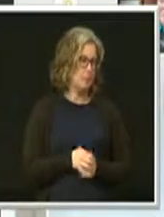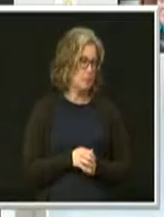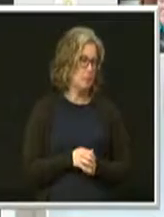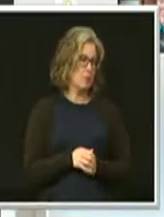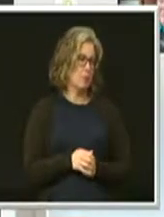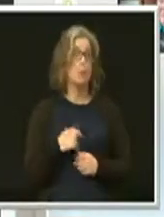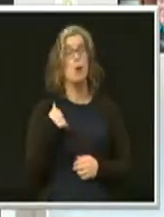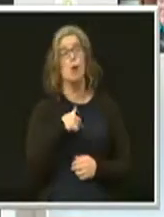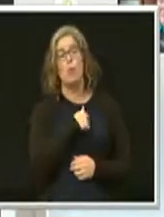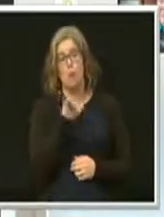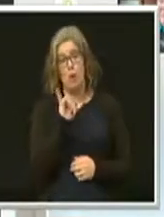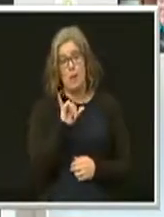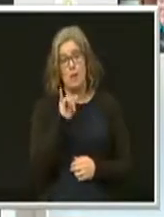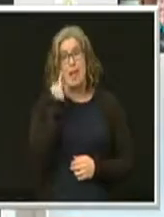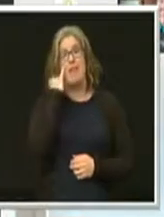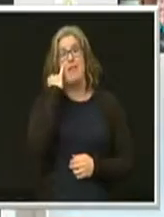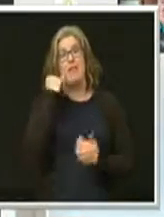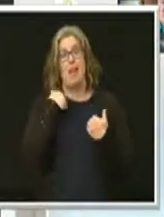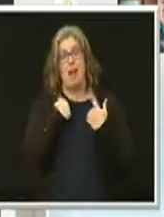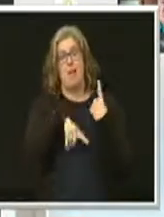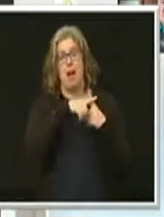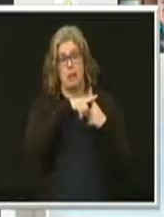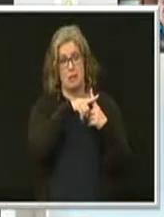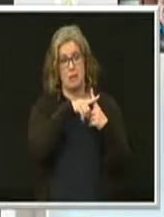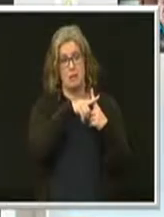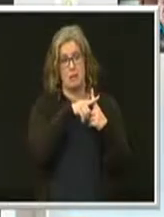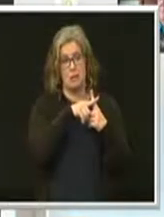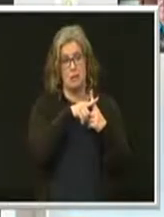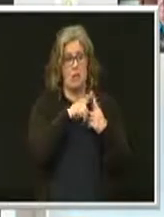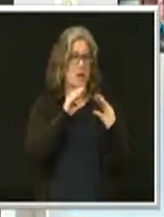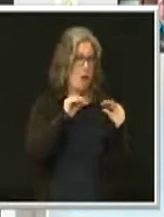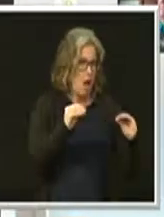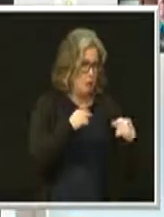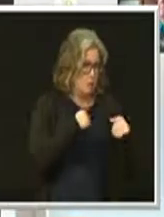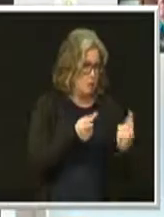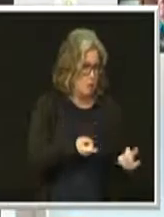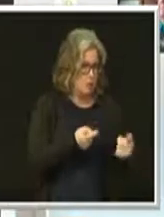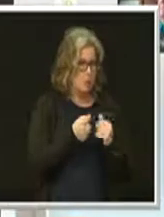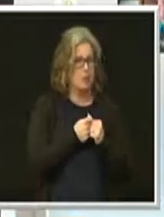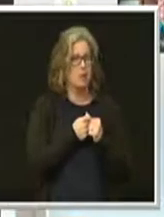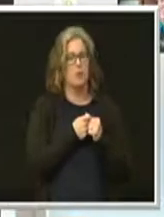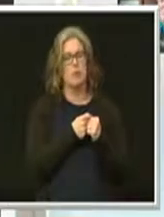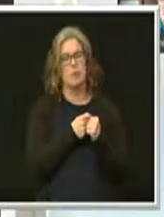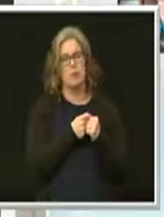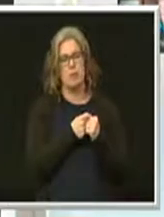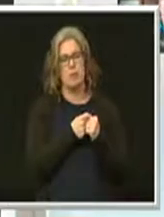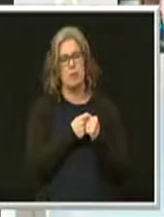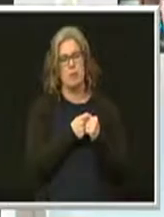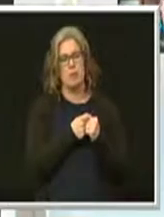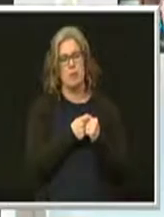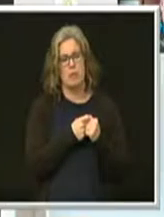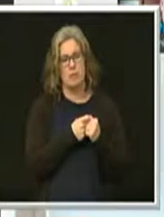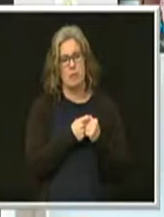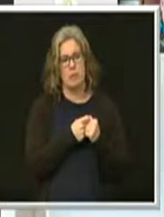And we also, if we have positives, which we have none to date, and we